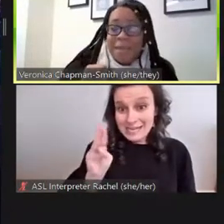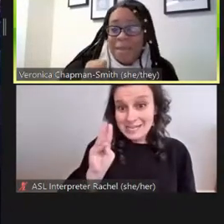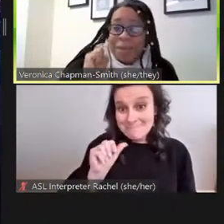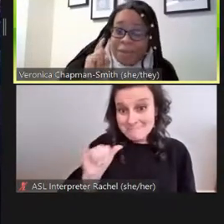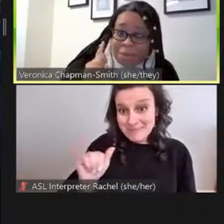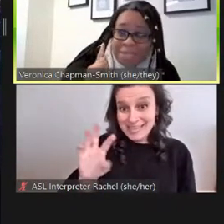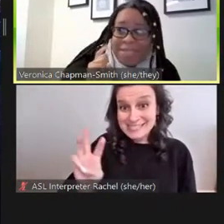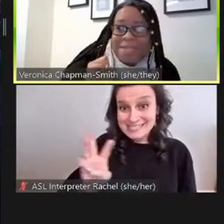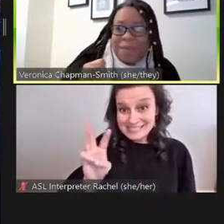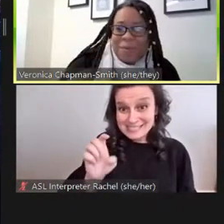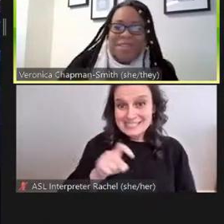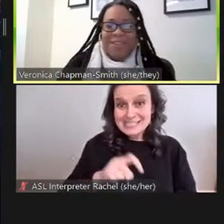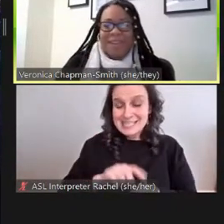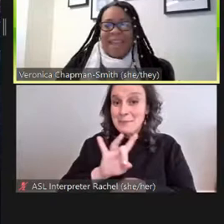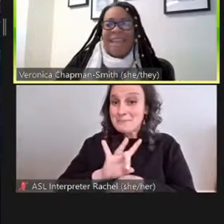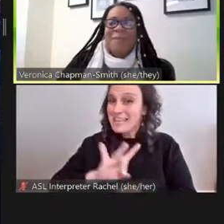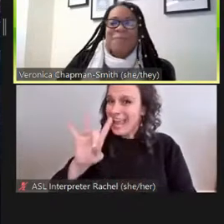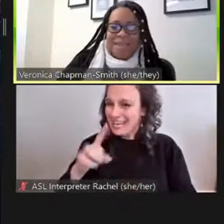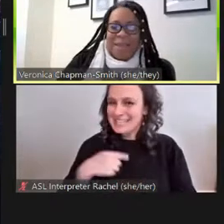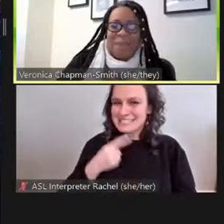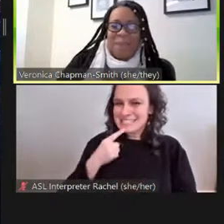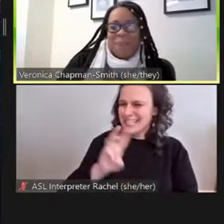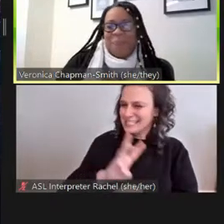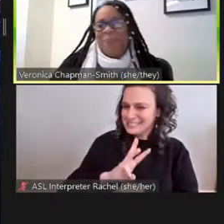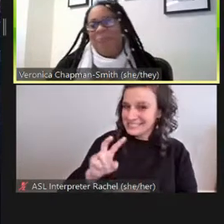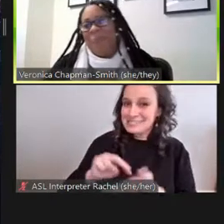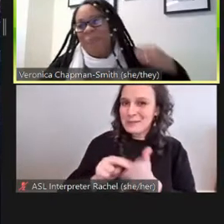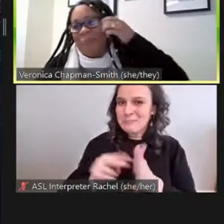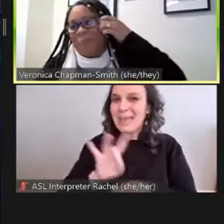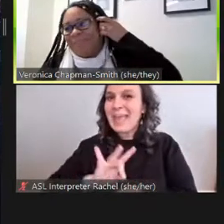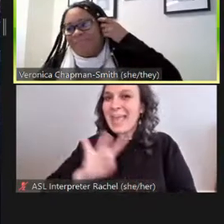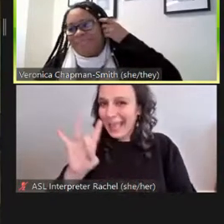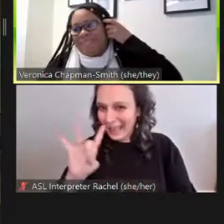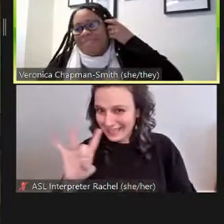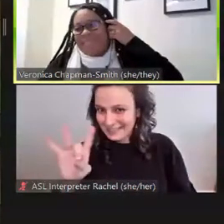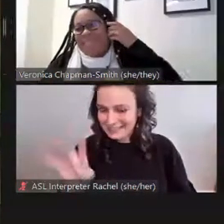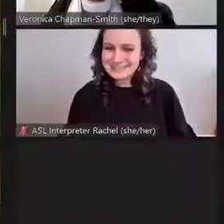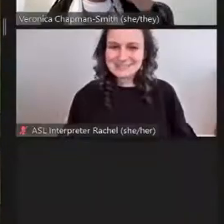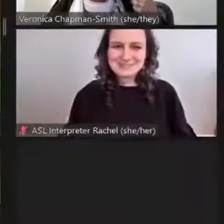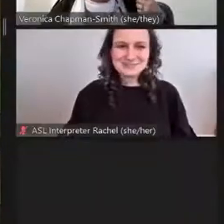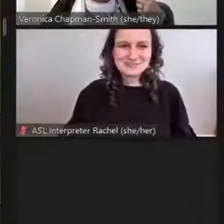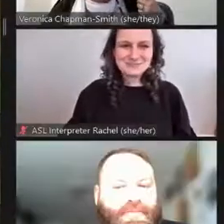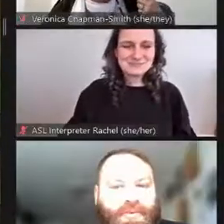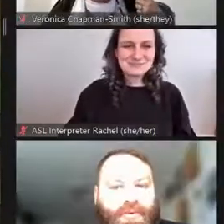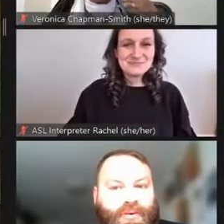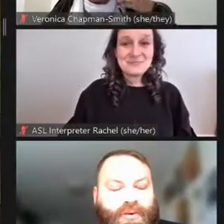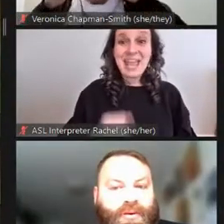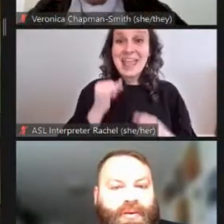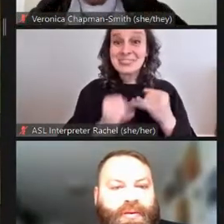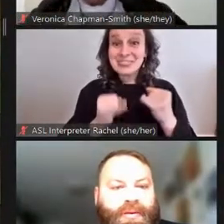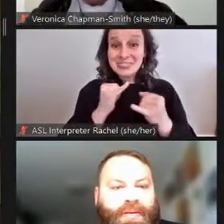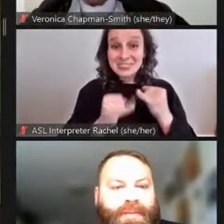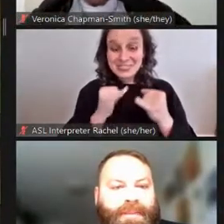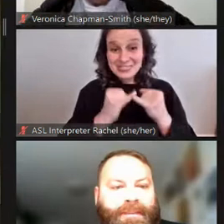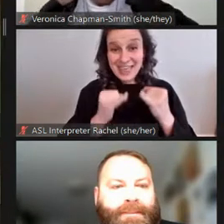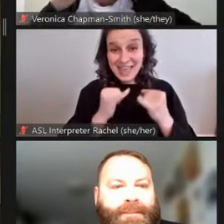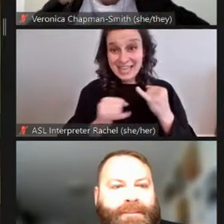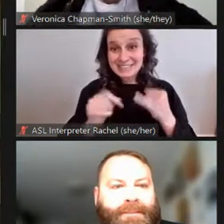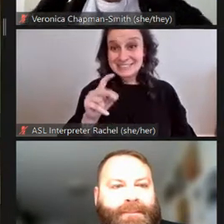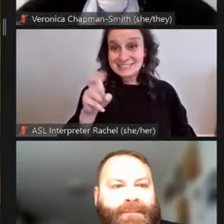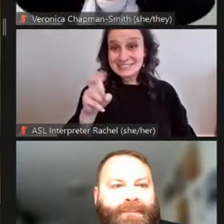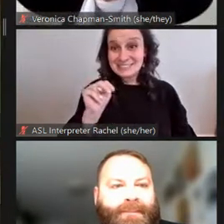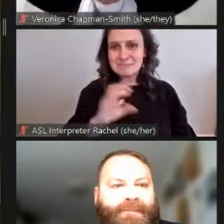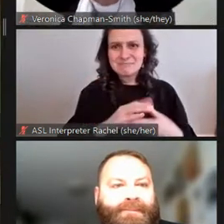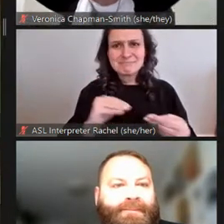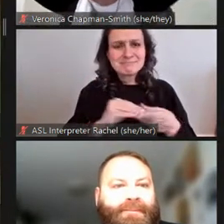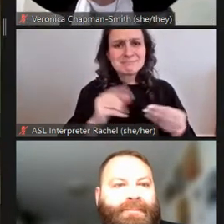8 p.m. I'm going to get the time right. 8 p.m. And last but not least, we invite you to